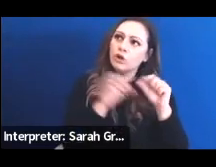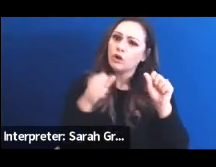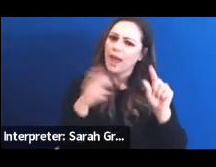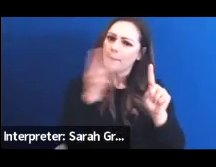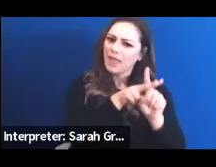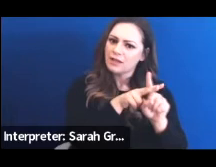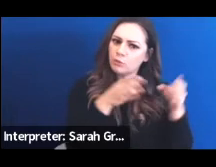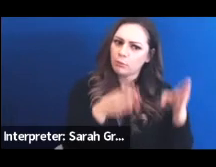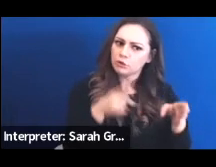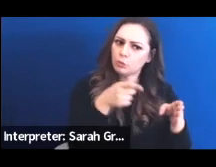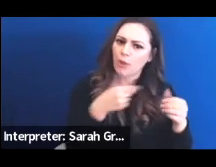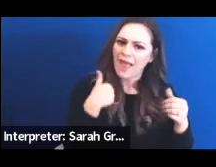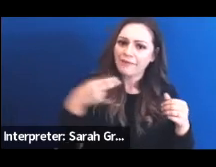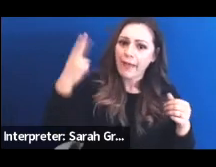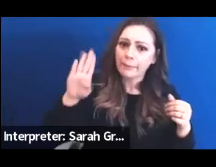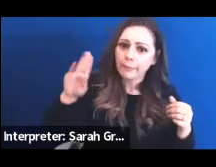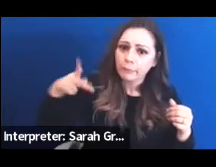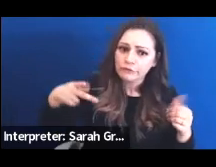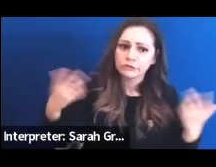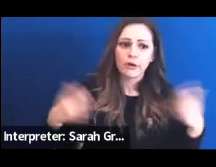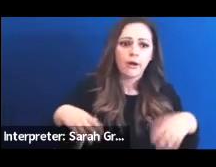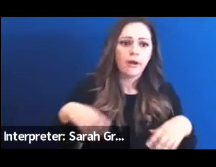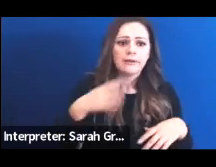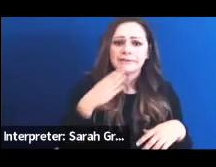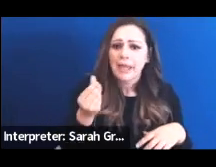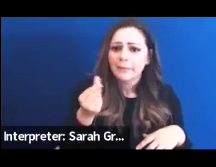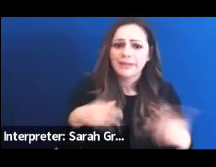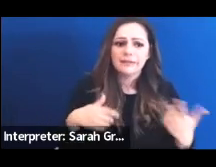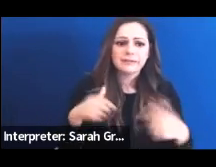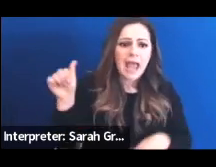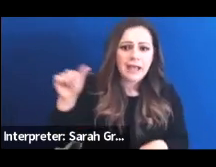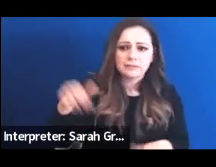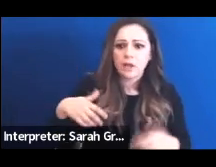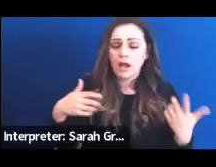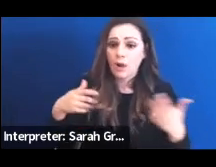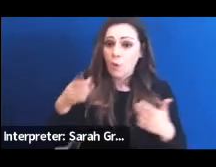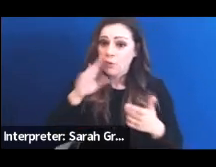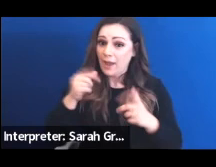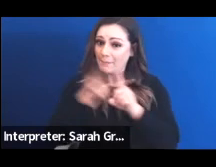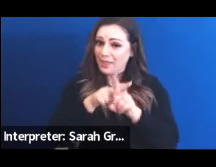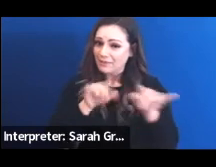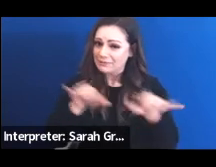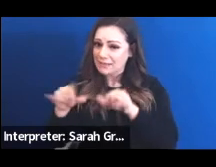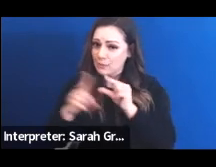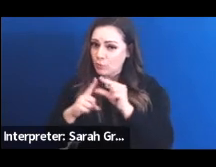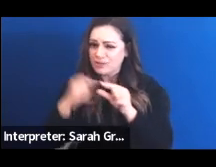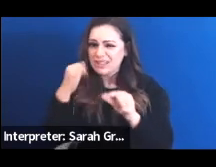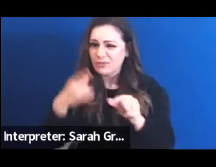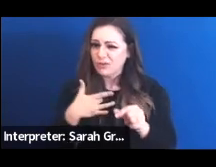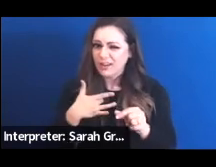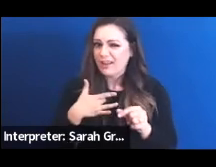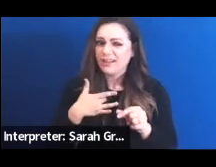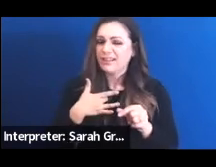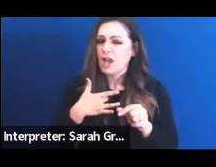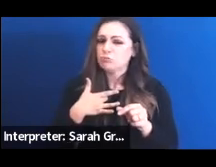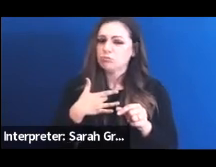or asthma, or other chronic medical conditions? And if the answer isn't yes, then that's yet another example that we're not treating